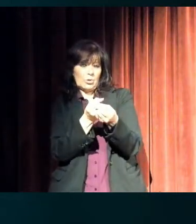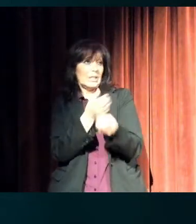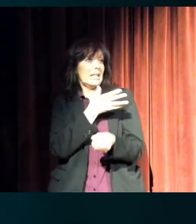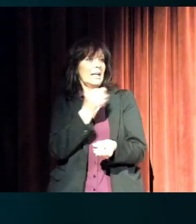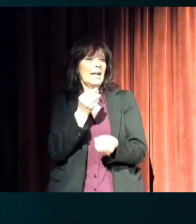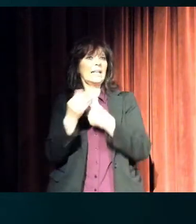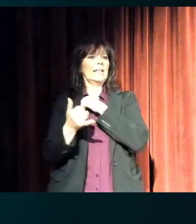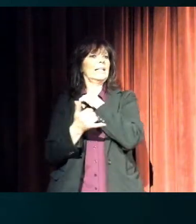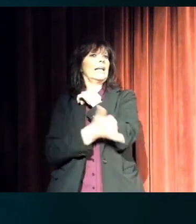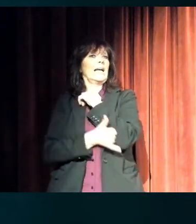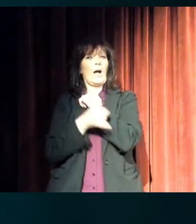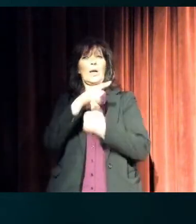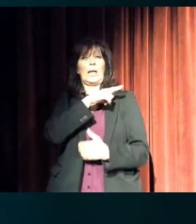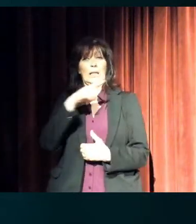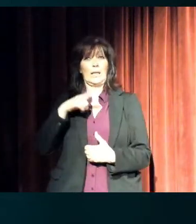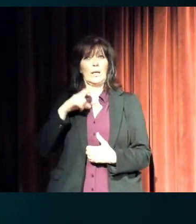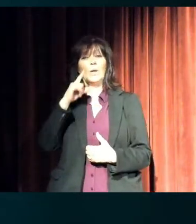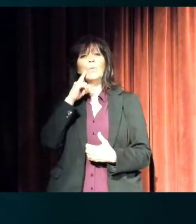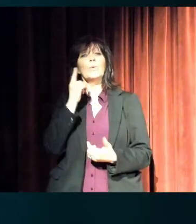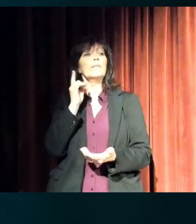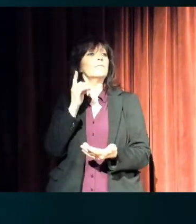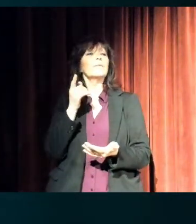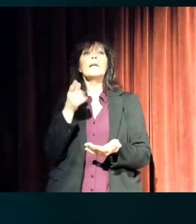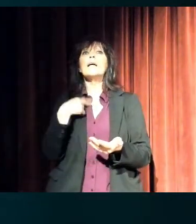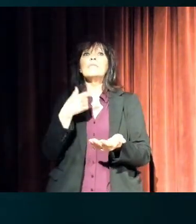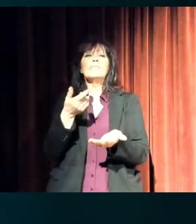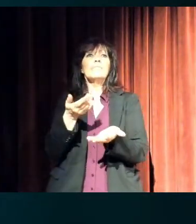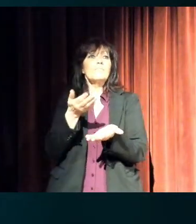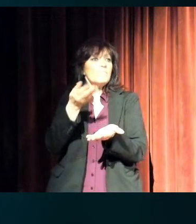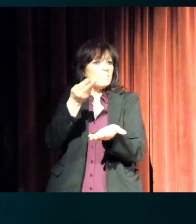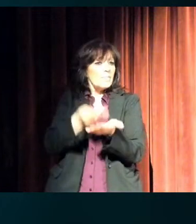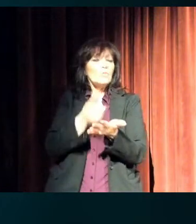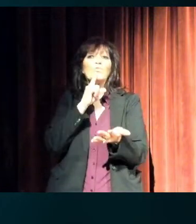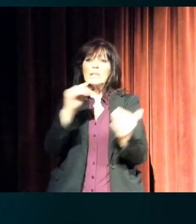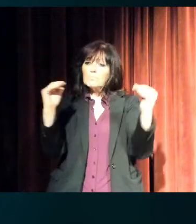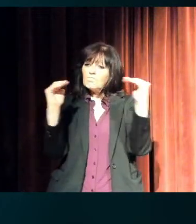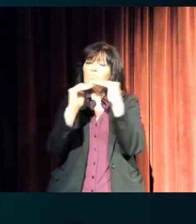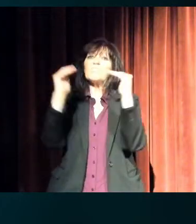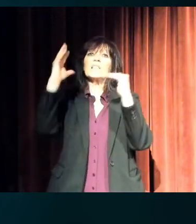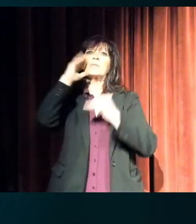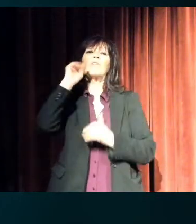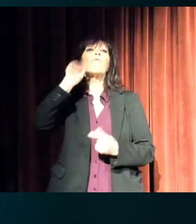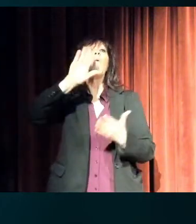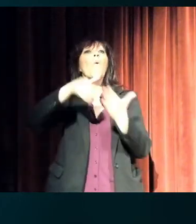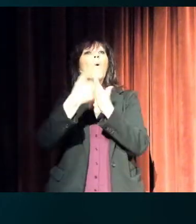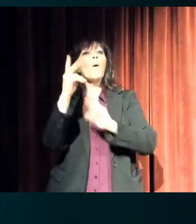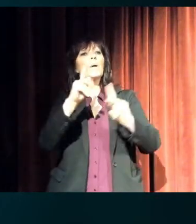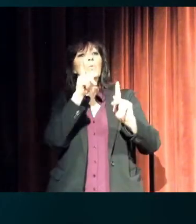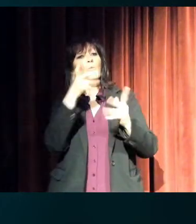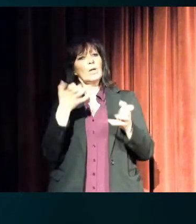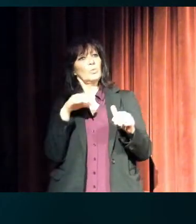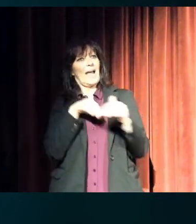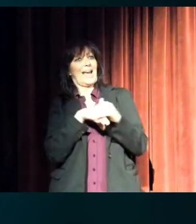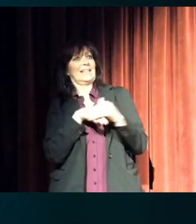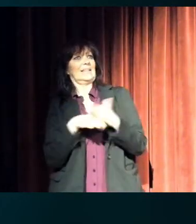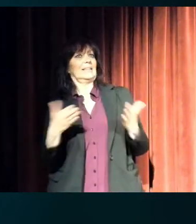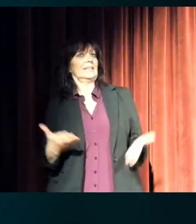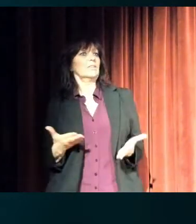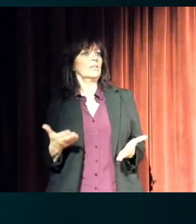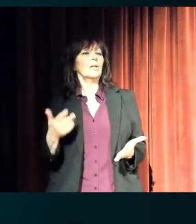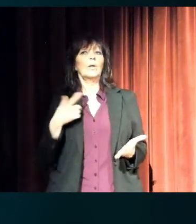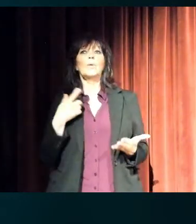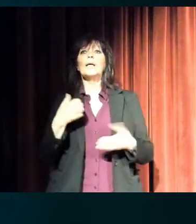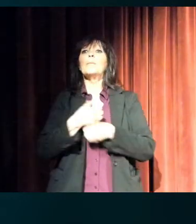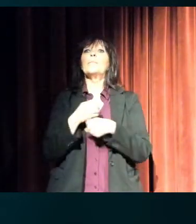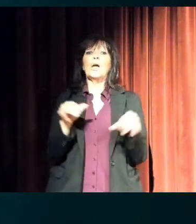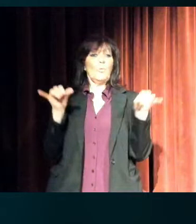and the county legislature, we've eliminated fines, creating a truly equitable experience for all who wish to access our collection. We've made